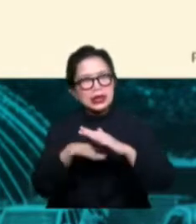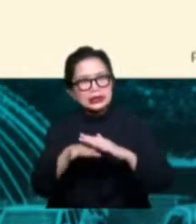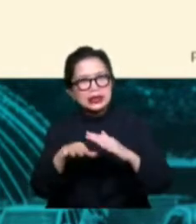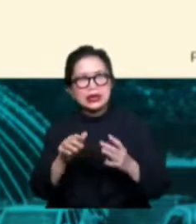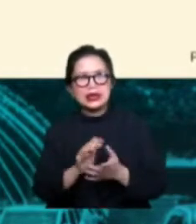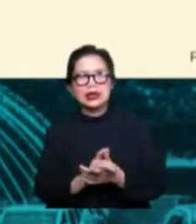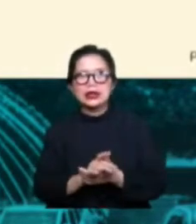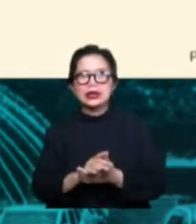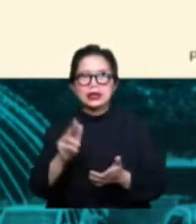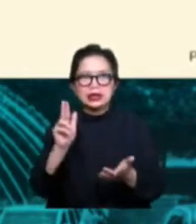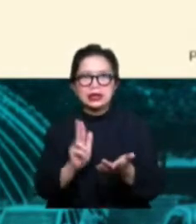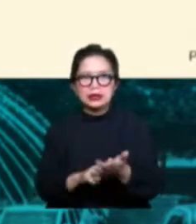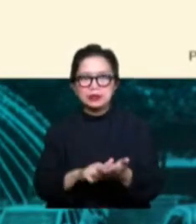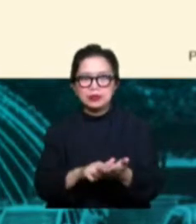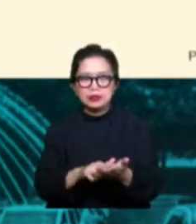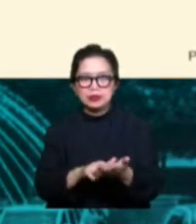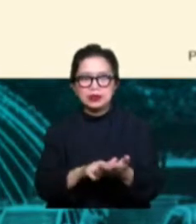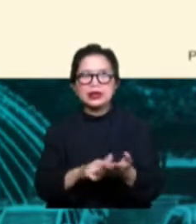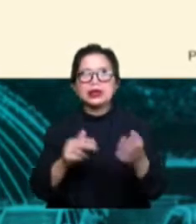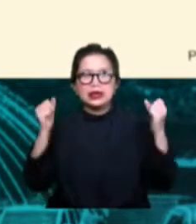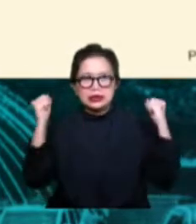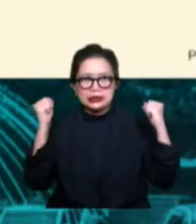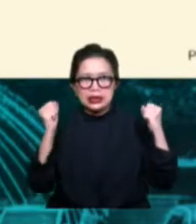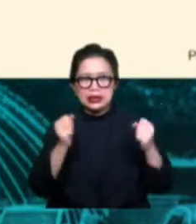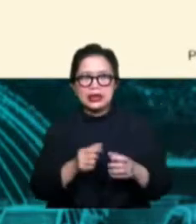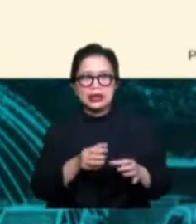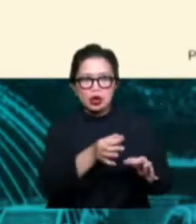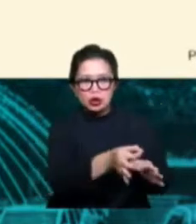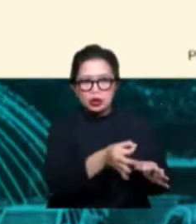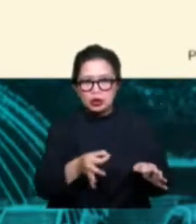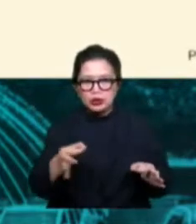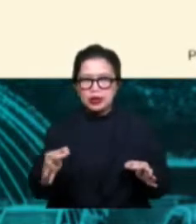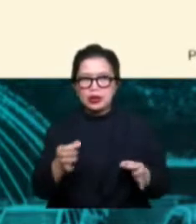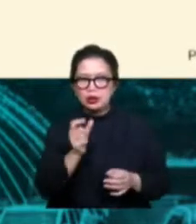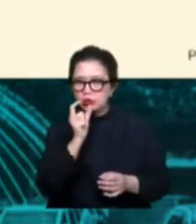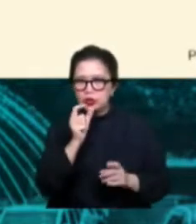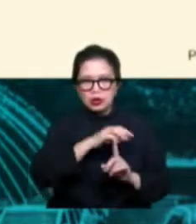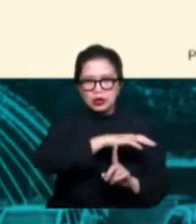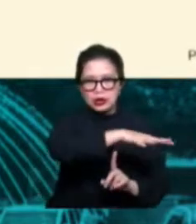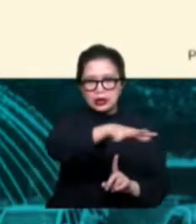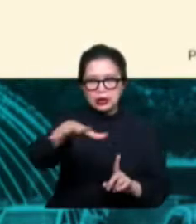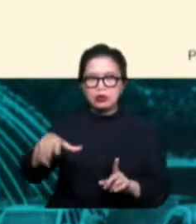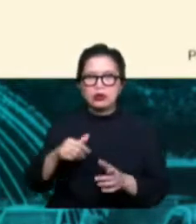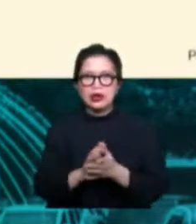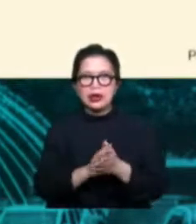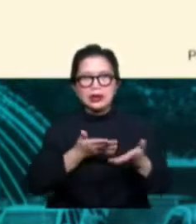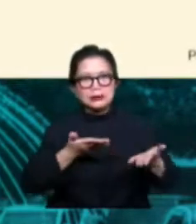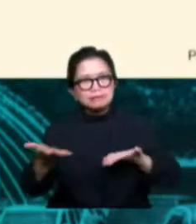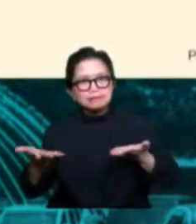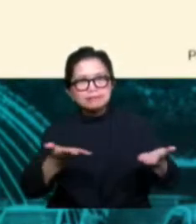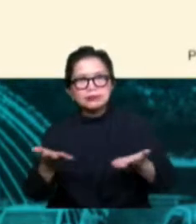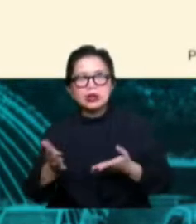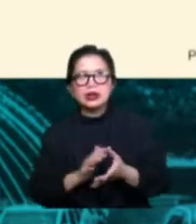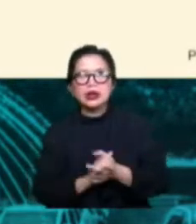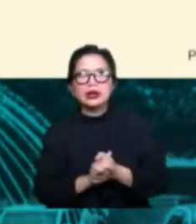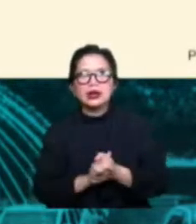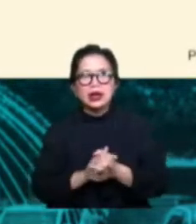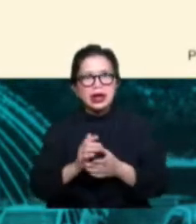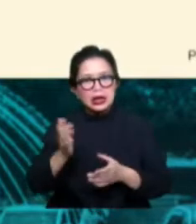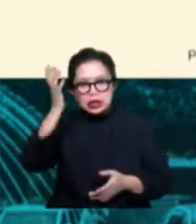the built environment and infrastructure, green infrastructure, such as green roof, garden,